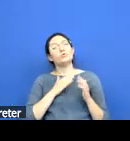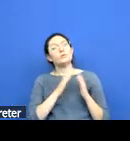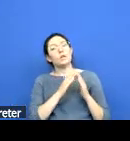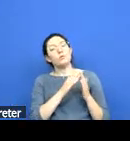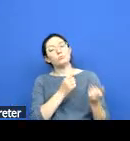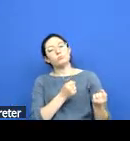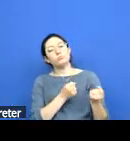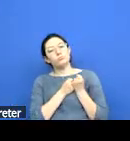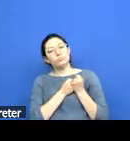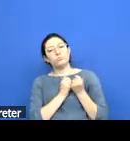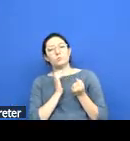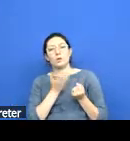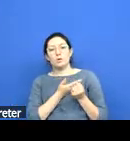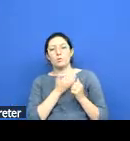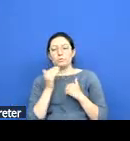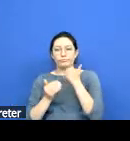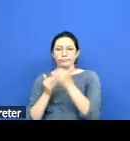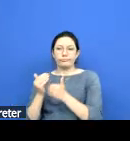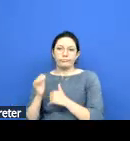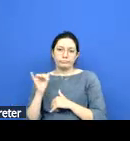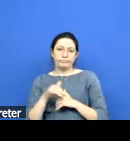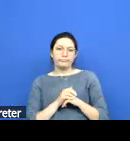their help and efforts along the way.